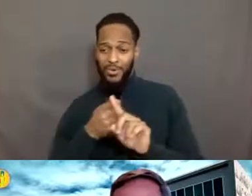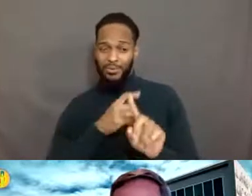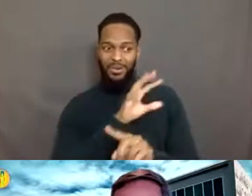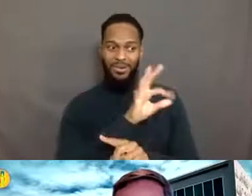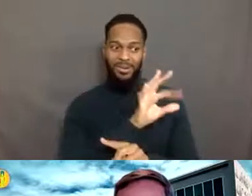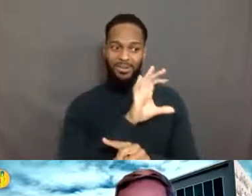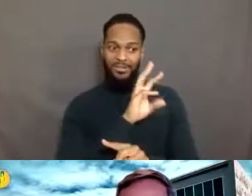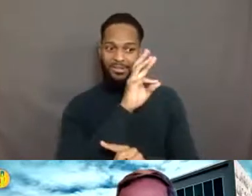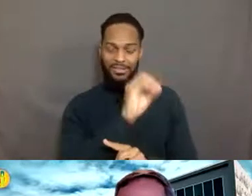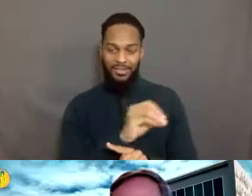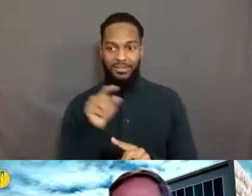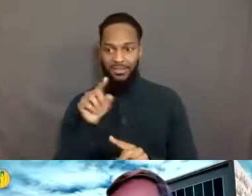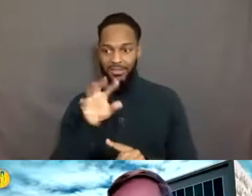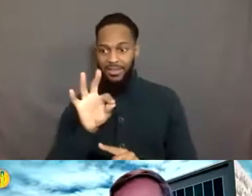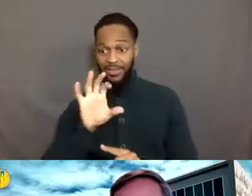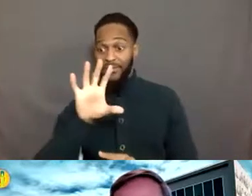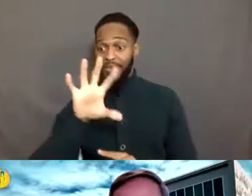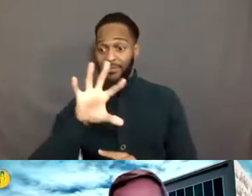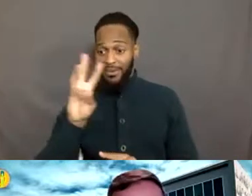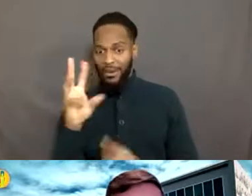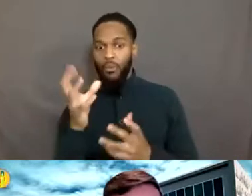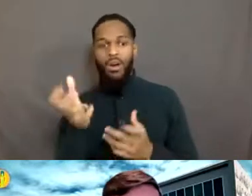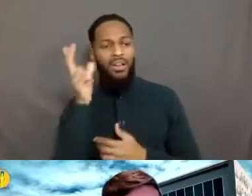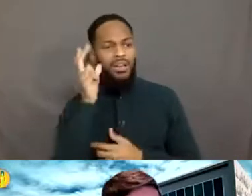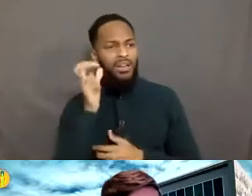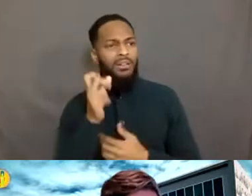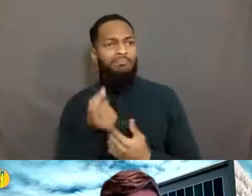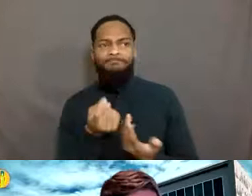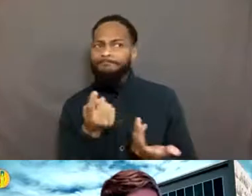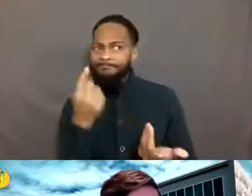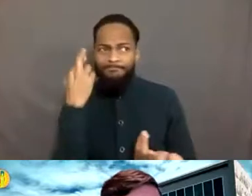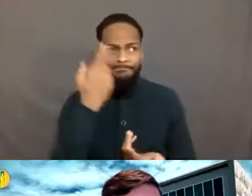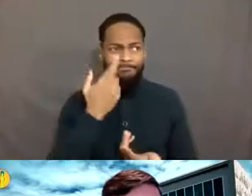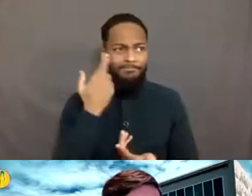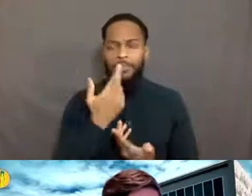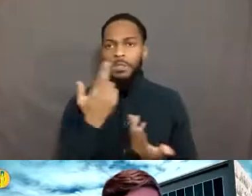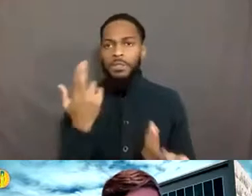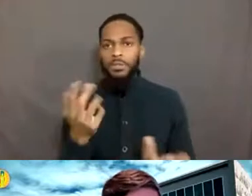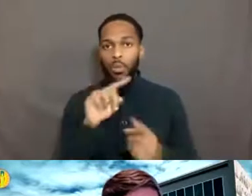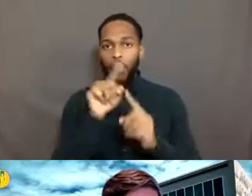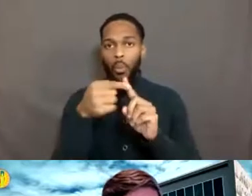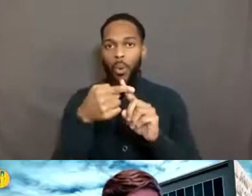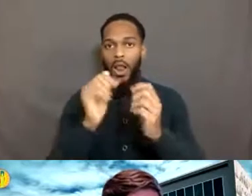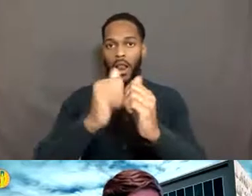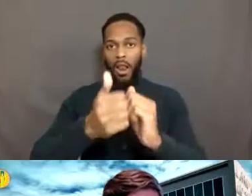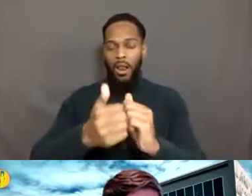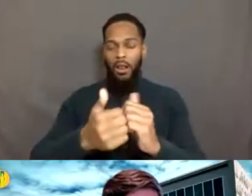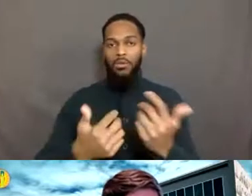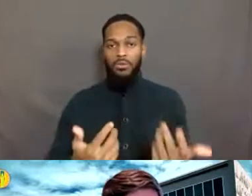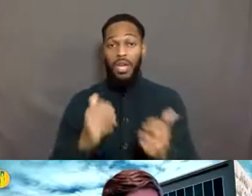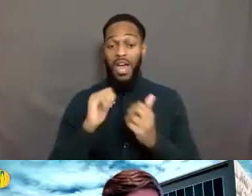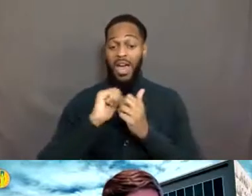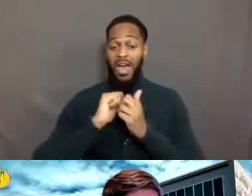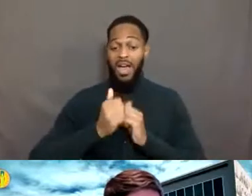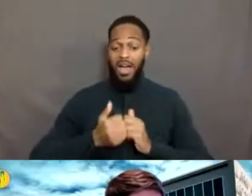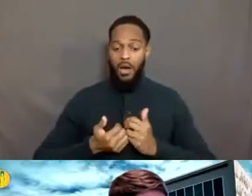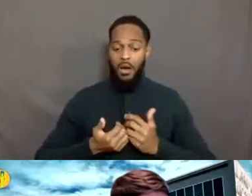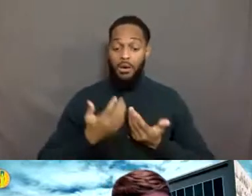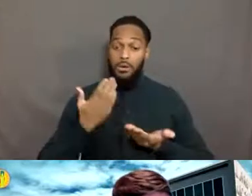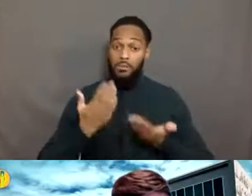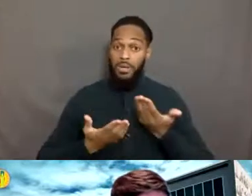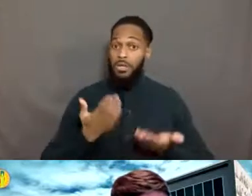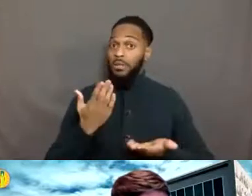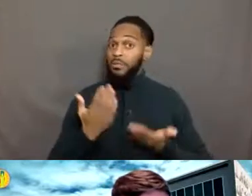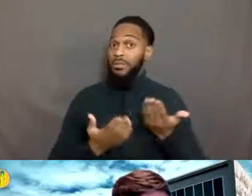when and the how. Let me start with the how first, which is we're ready. How could be tomorrow? How could be a month from tomorrow? How could be 2 months from